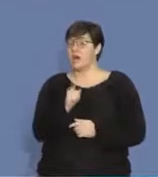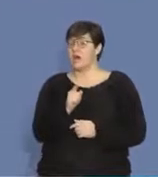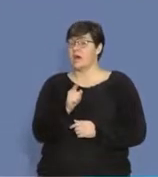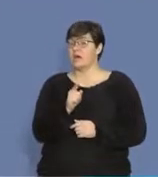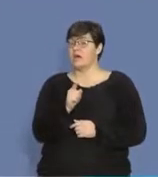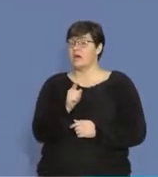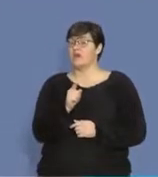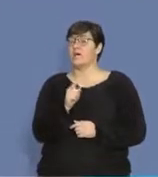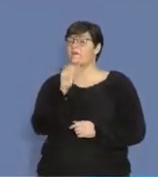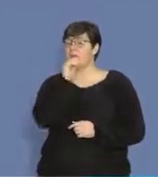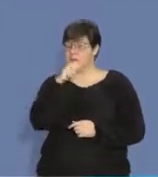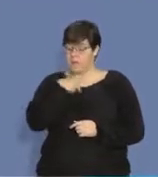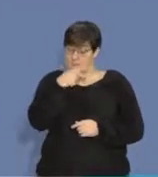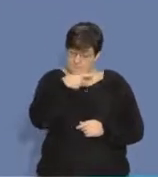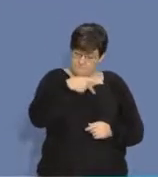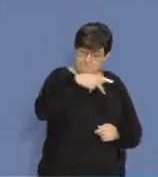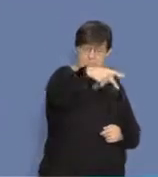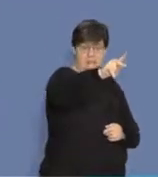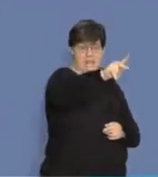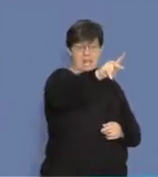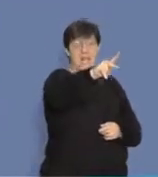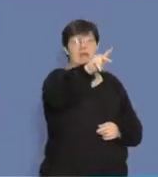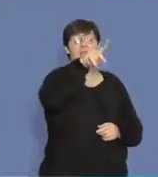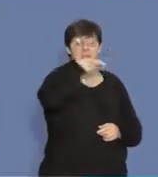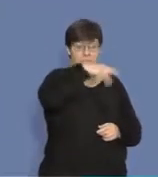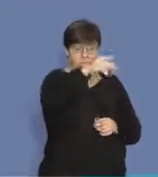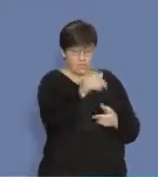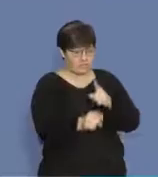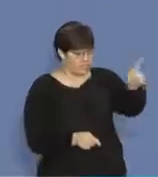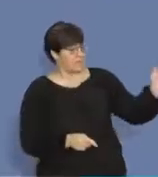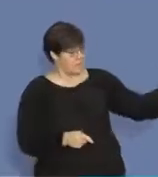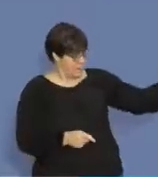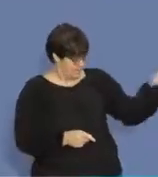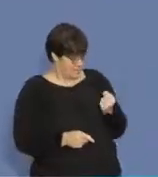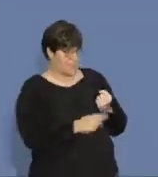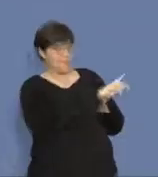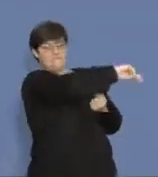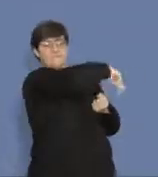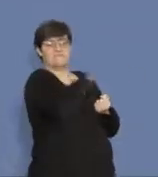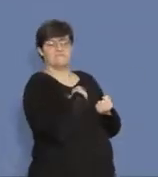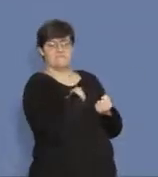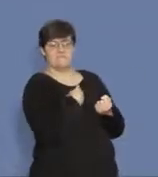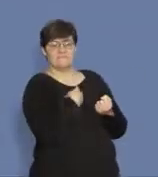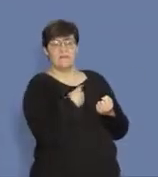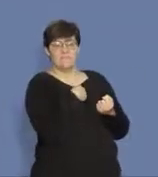VAT amount that we can claim back from SARS. Okay, next one.